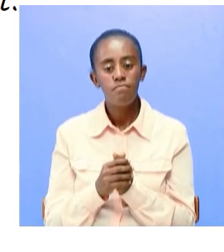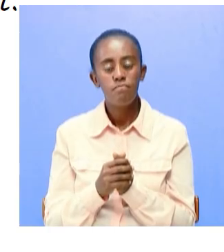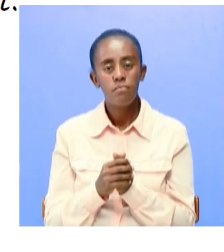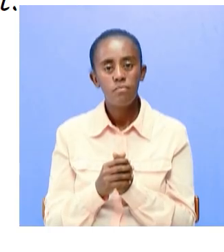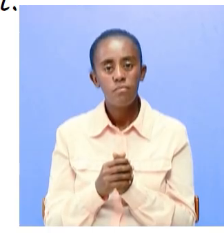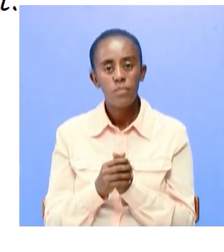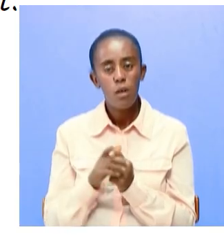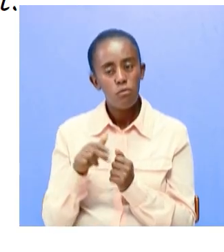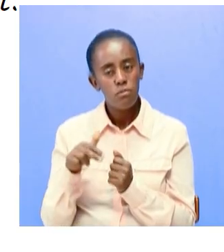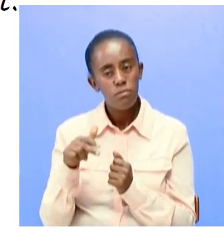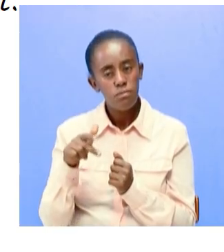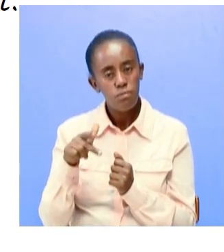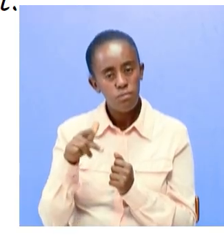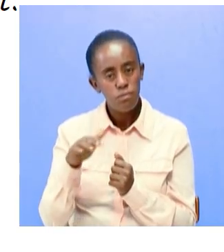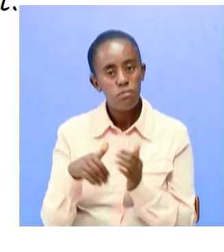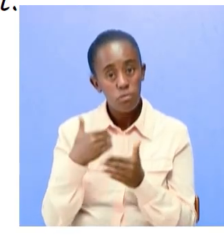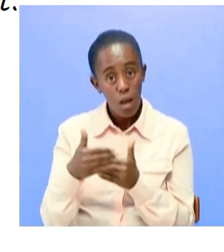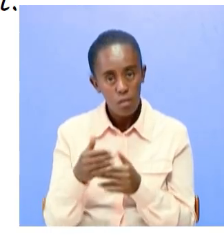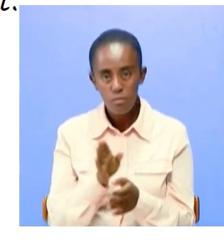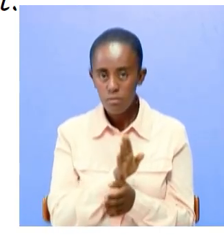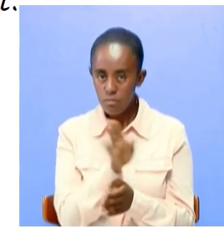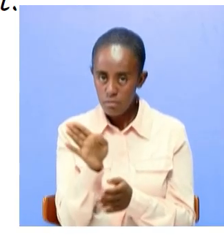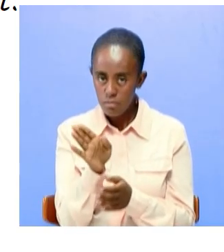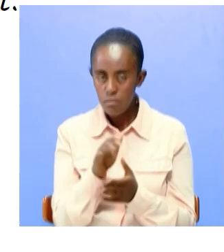turn right.